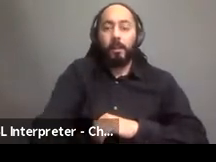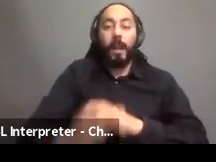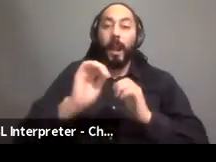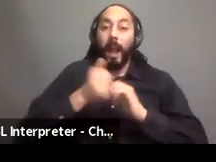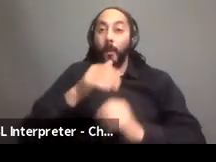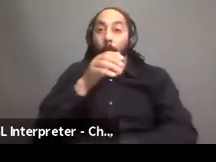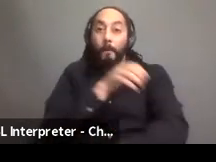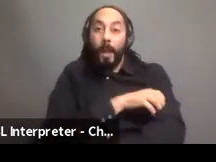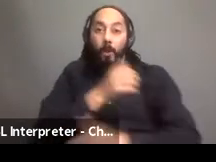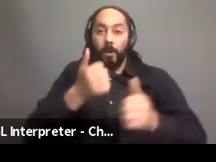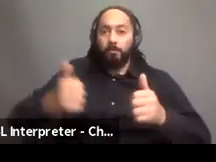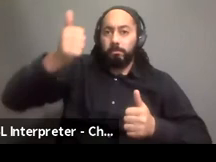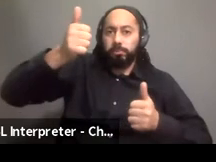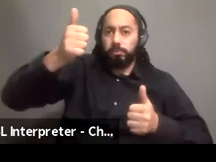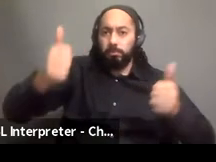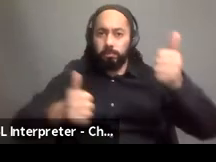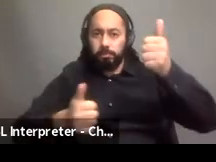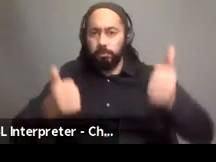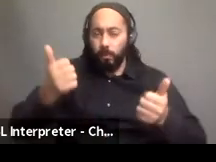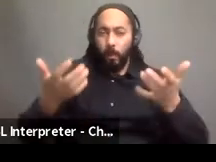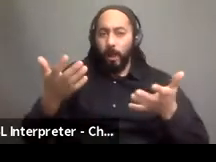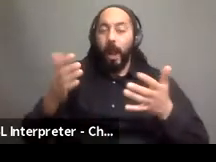influence the likelihood of someone to,